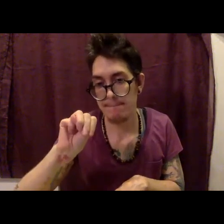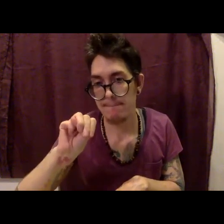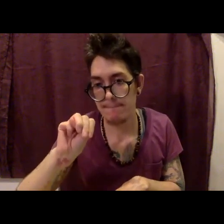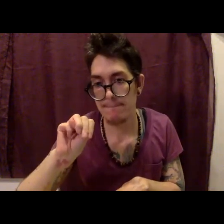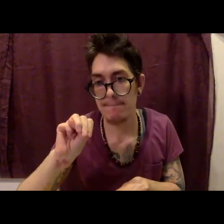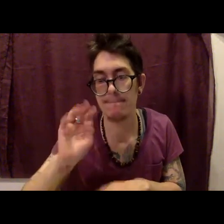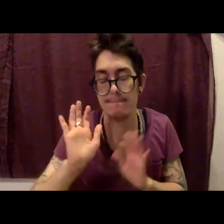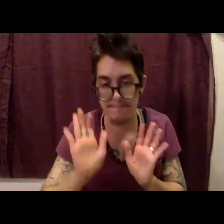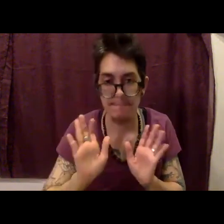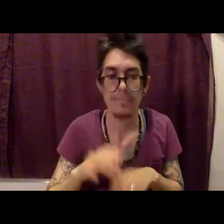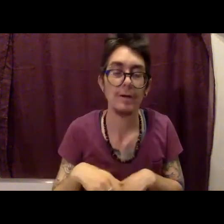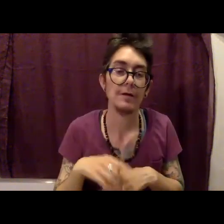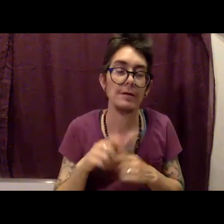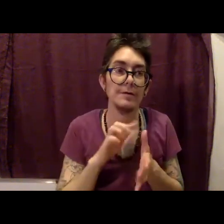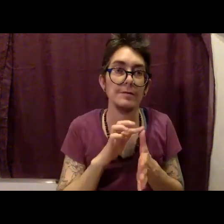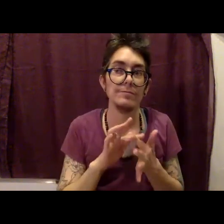www.spiritoracle.com.